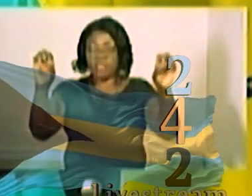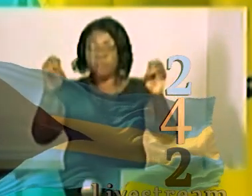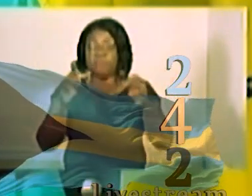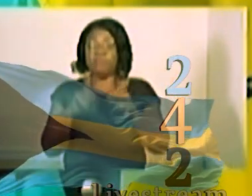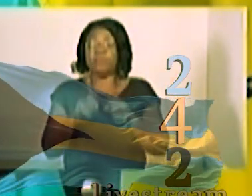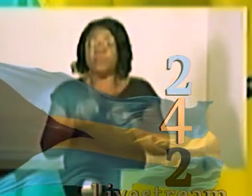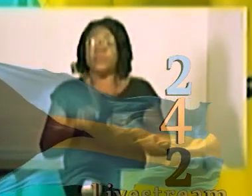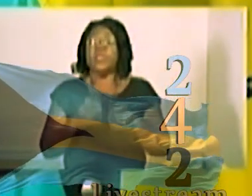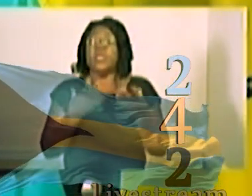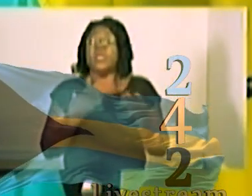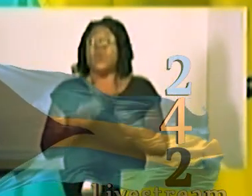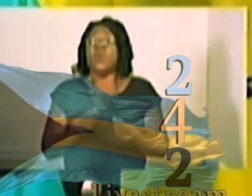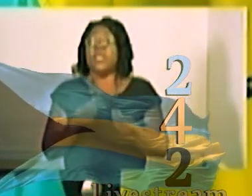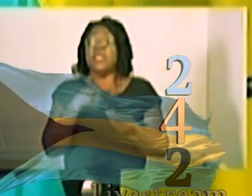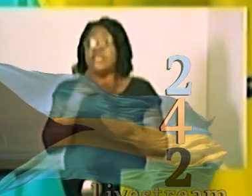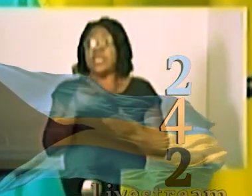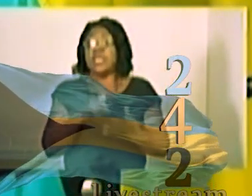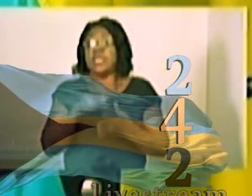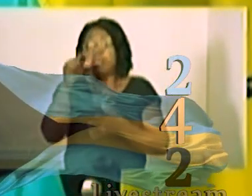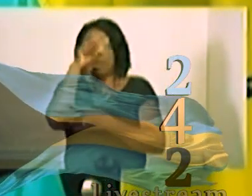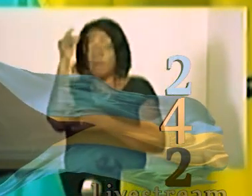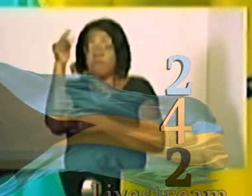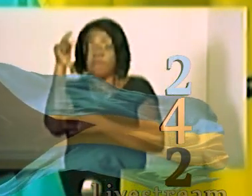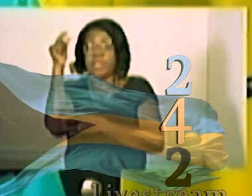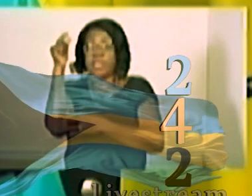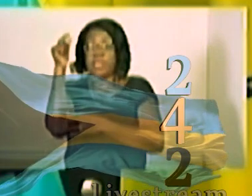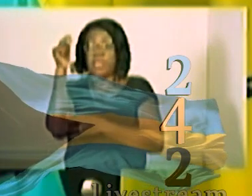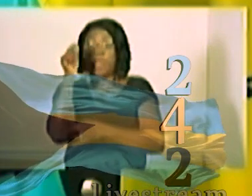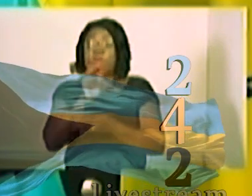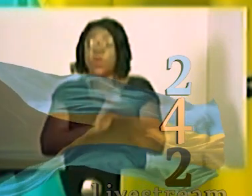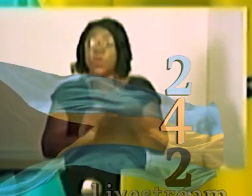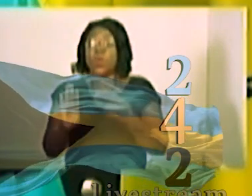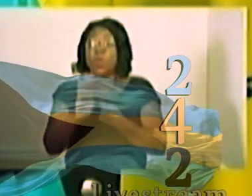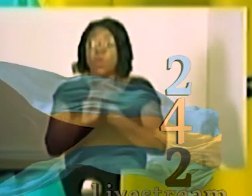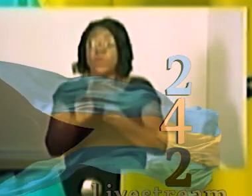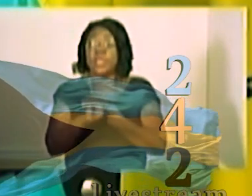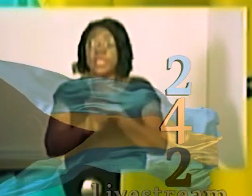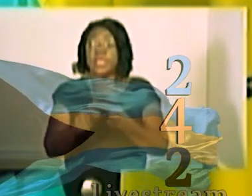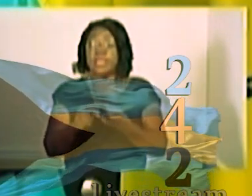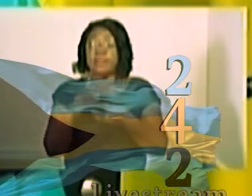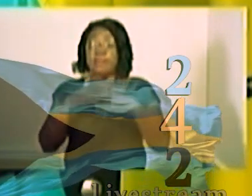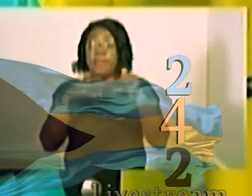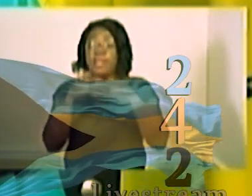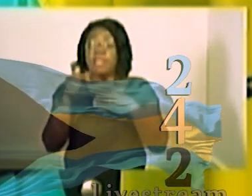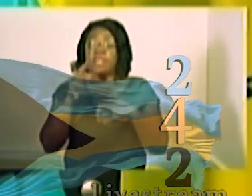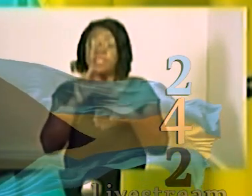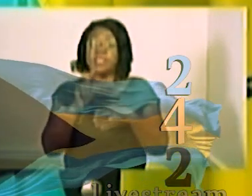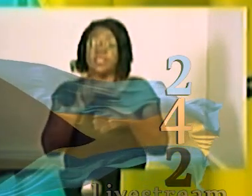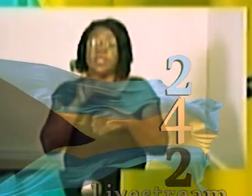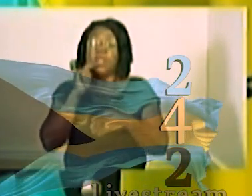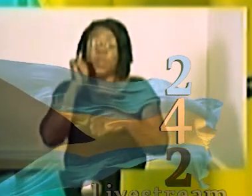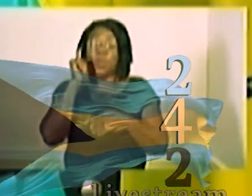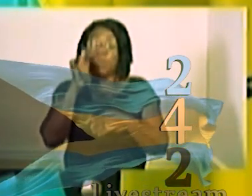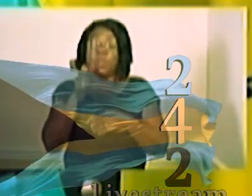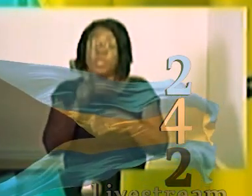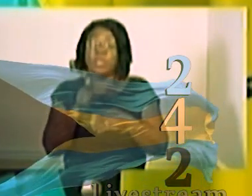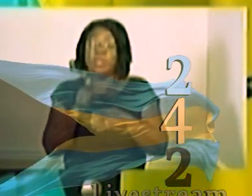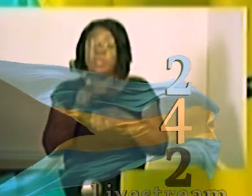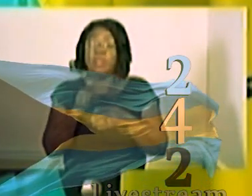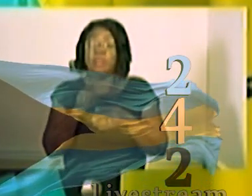wish to announce that the government's quarantine facility will be disabled